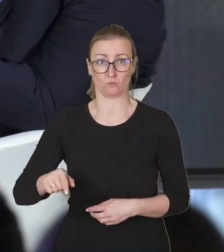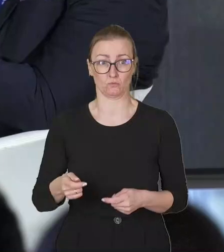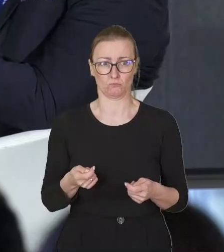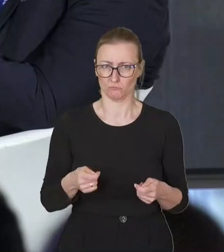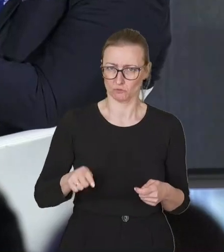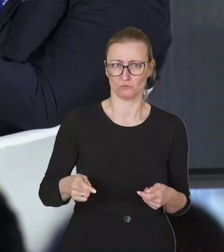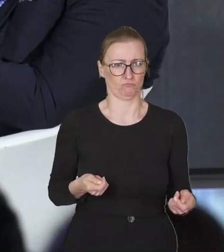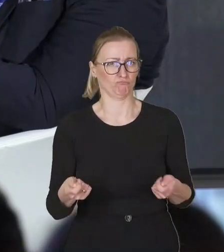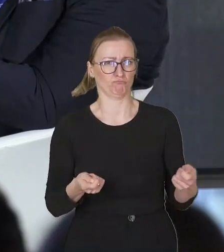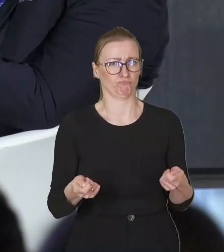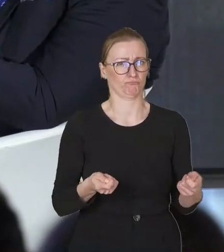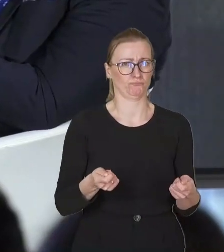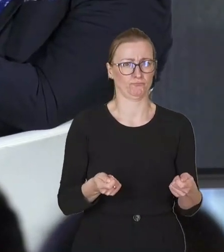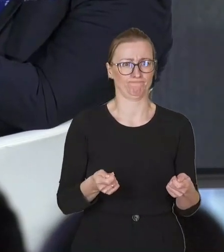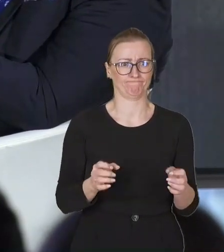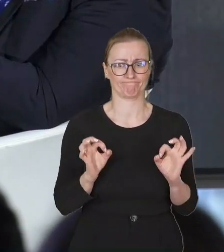gaining some kind of